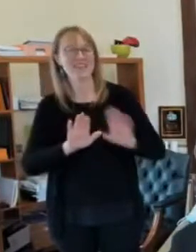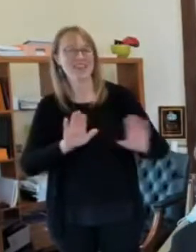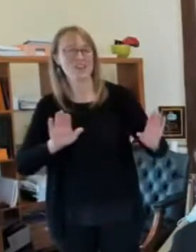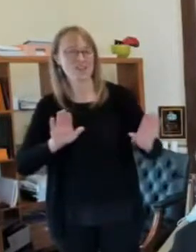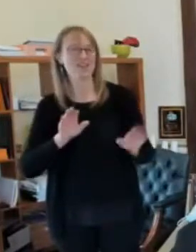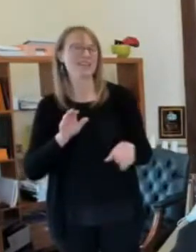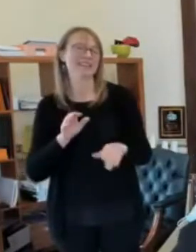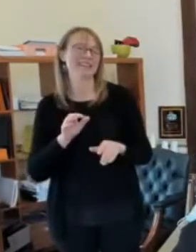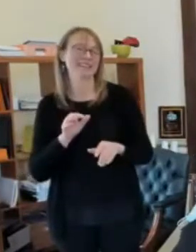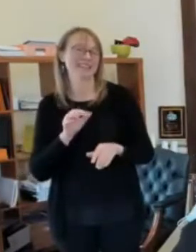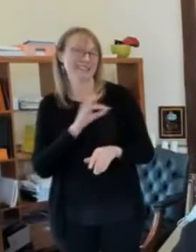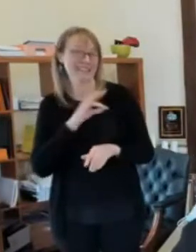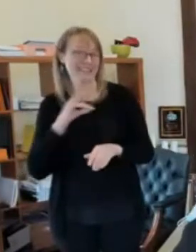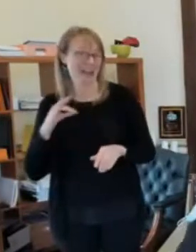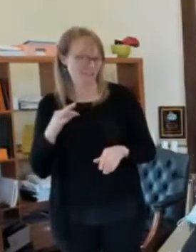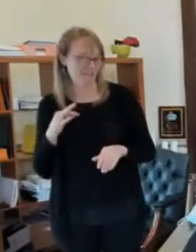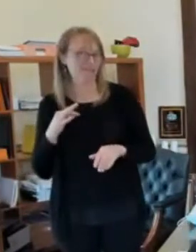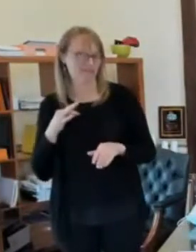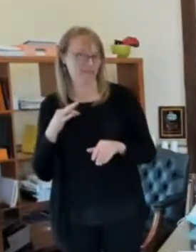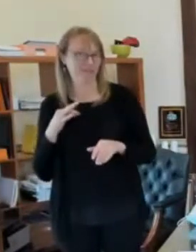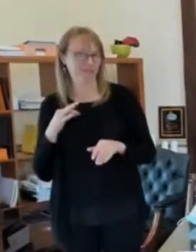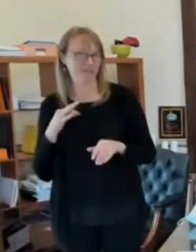residential care facilities. It's